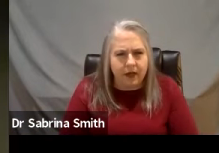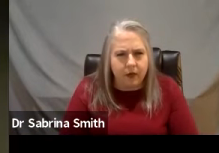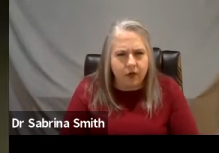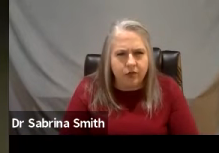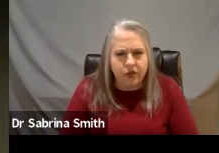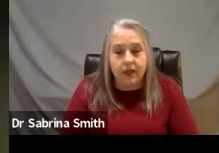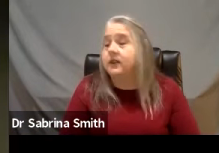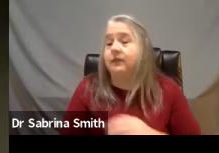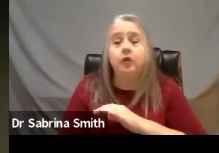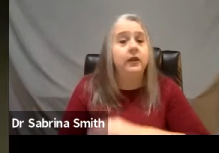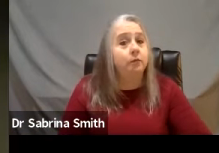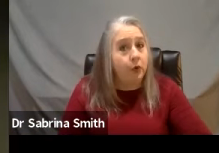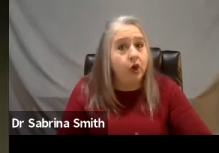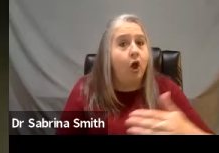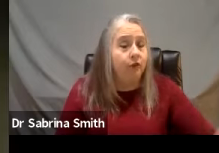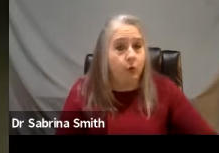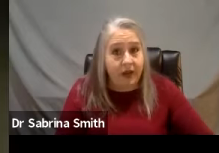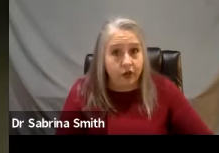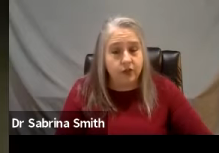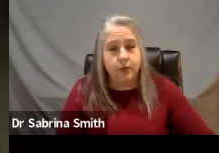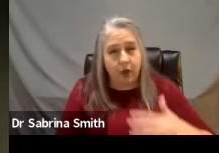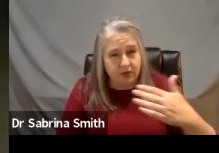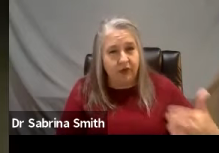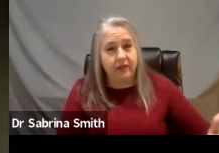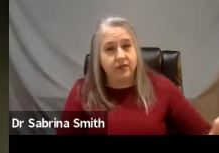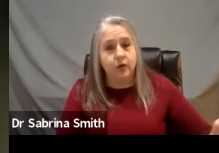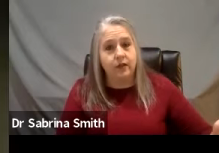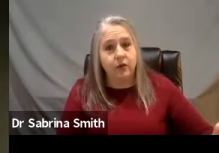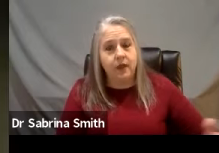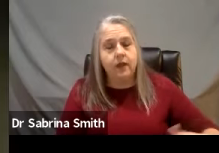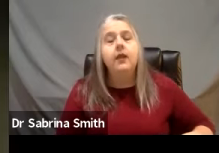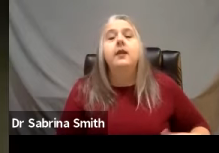like, wait a minute, and if you can put it all for a week or two so it helps you forget the